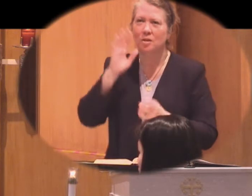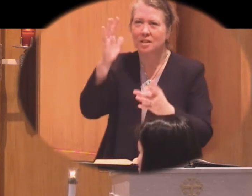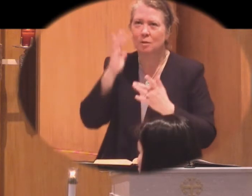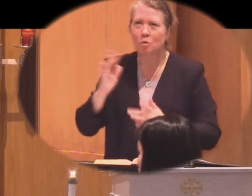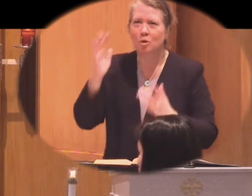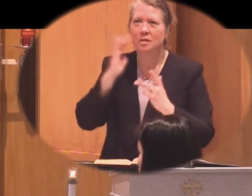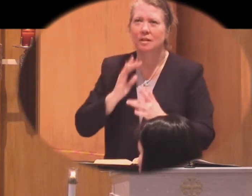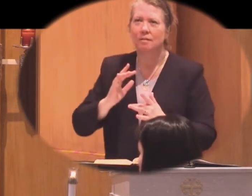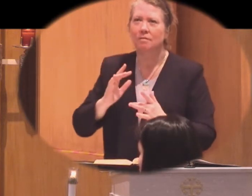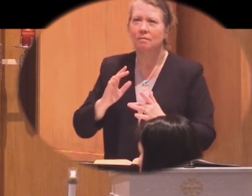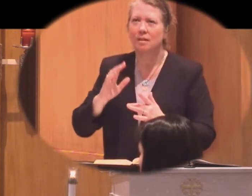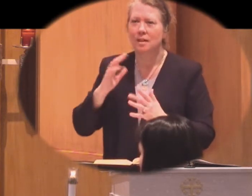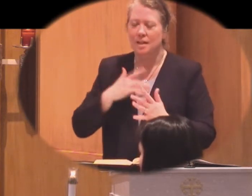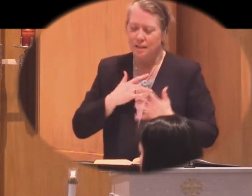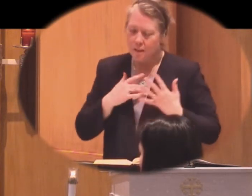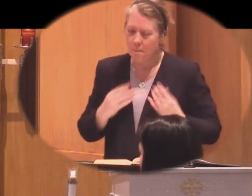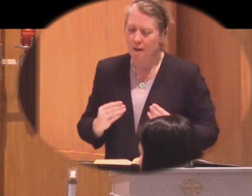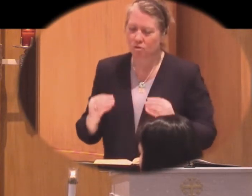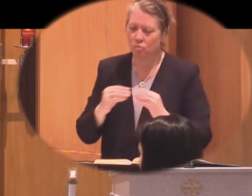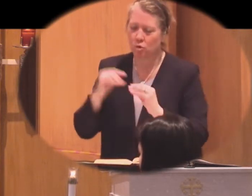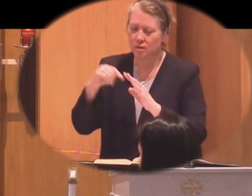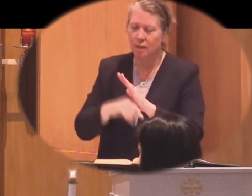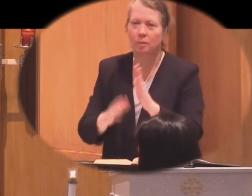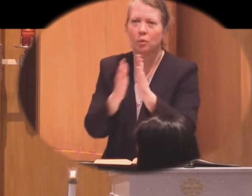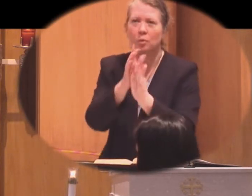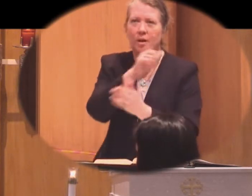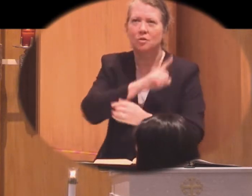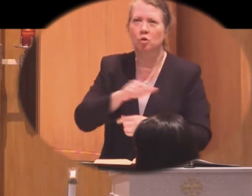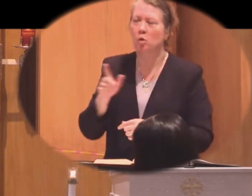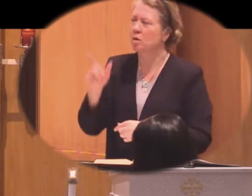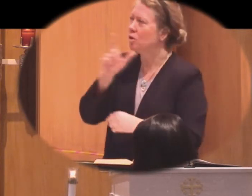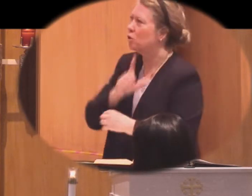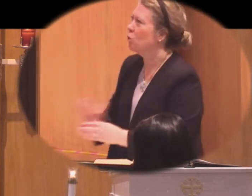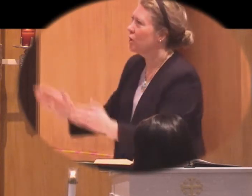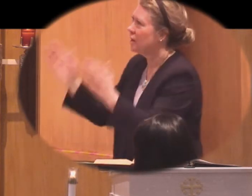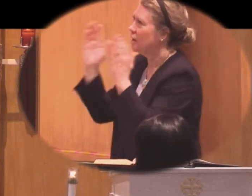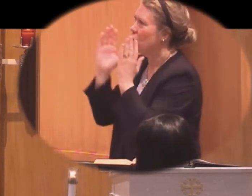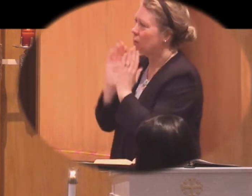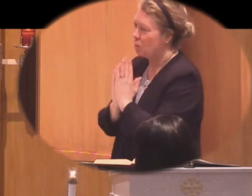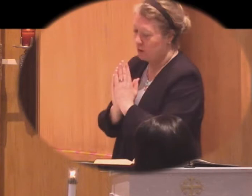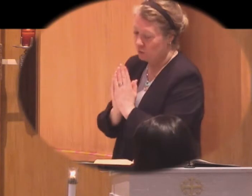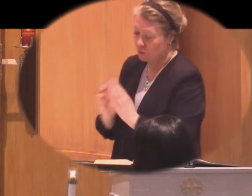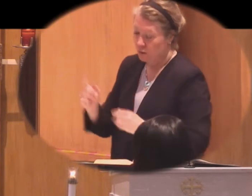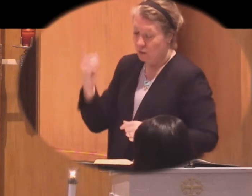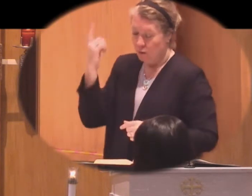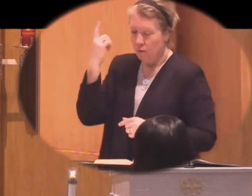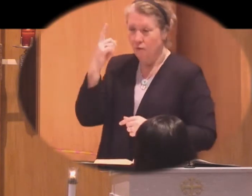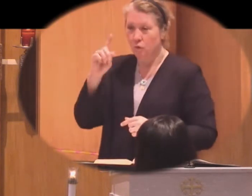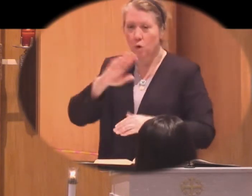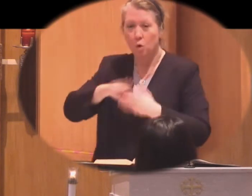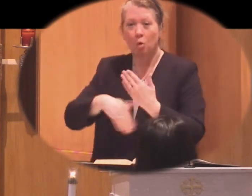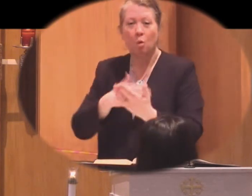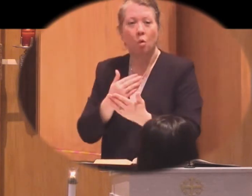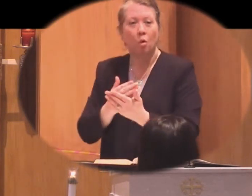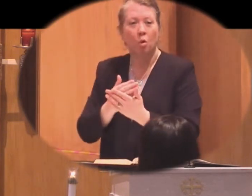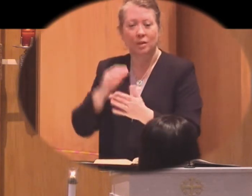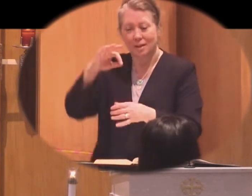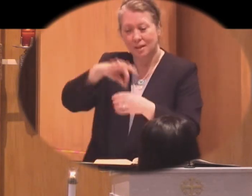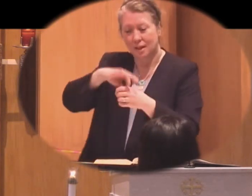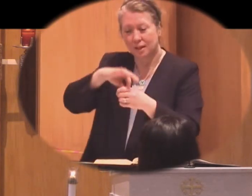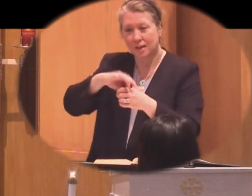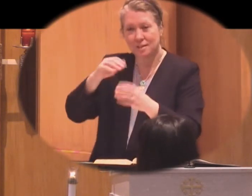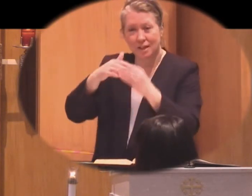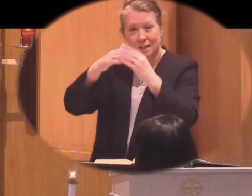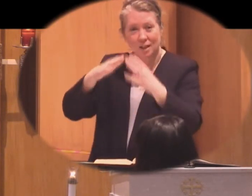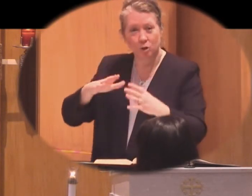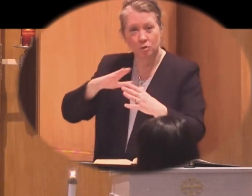compassion, we pray to the Lord. Lord, hear our prayer. For heads of state and elected leaders, may they be